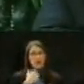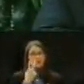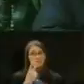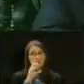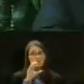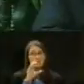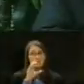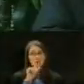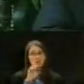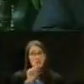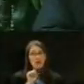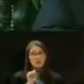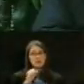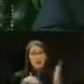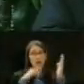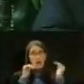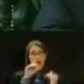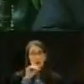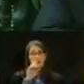concurrently, that